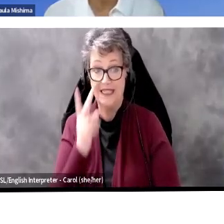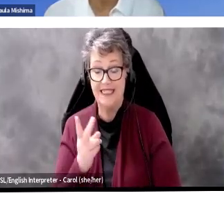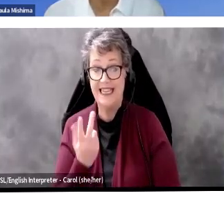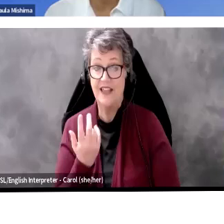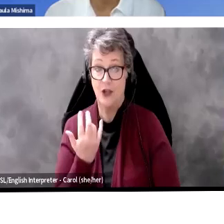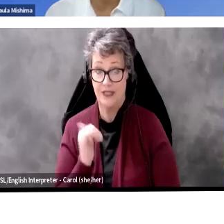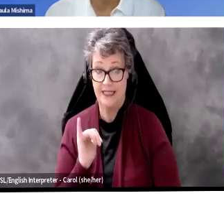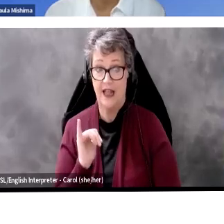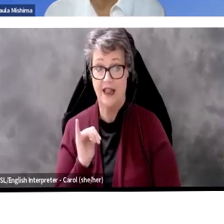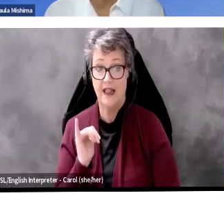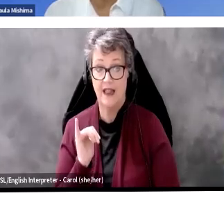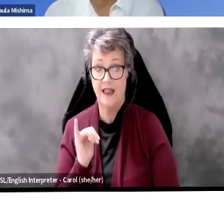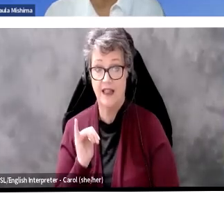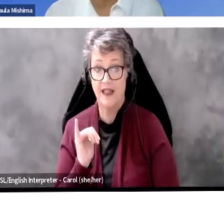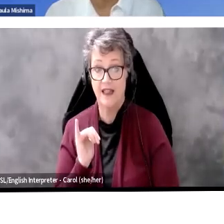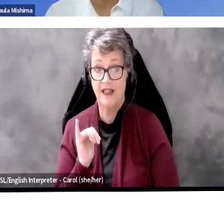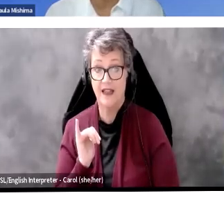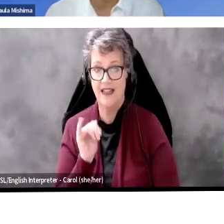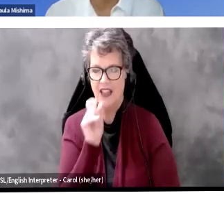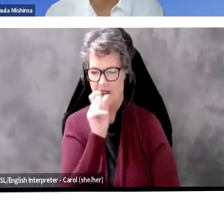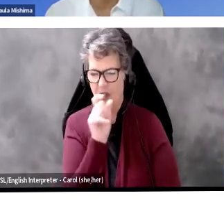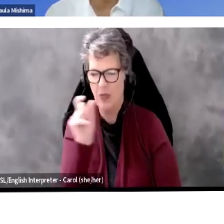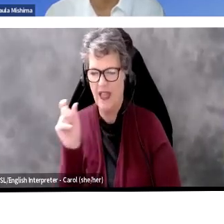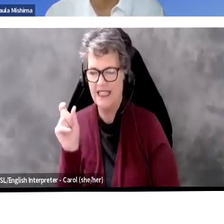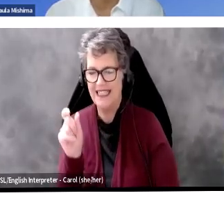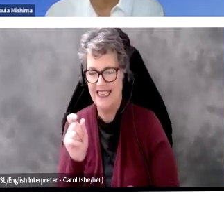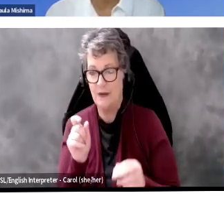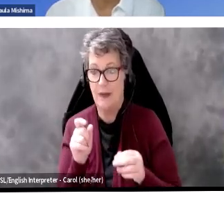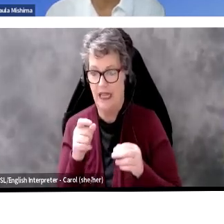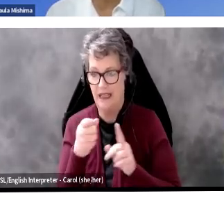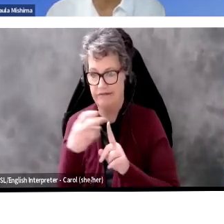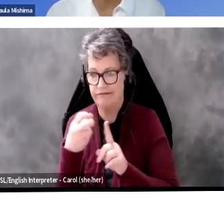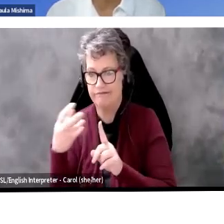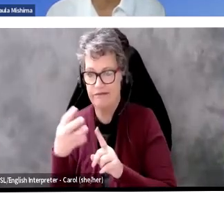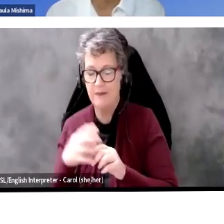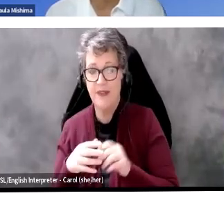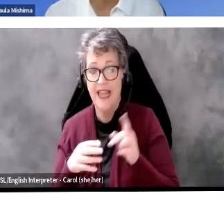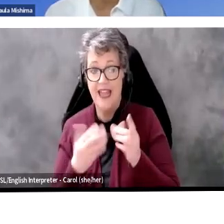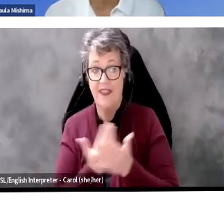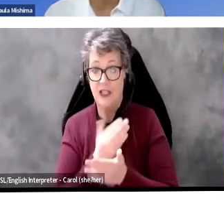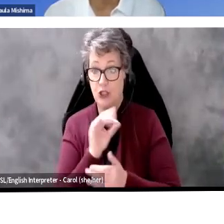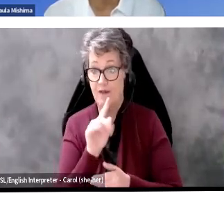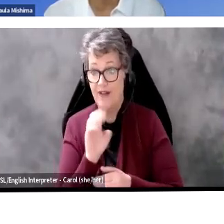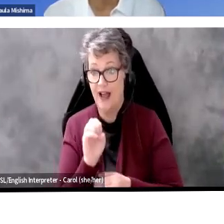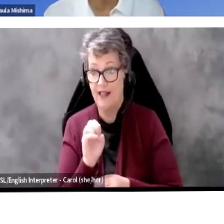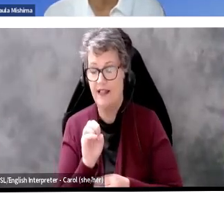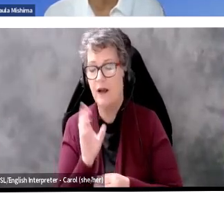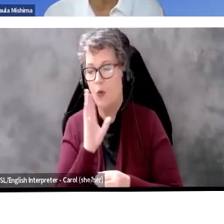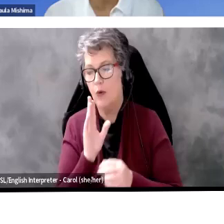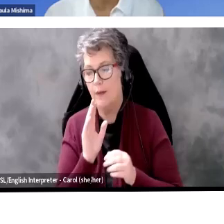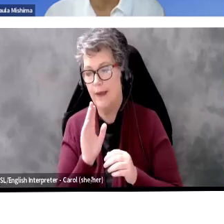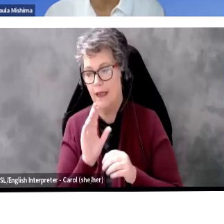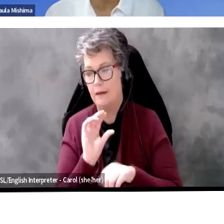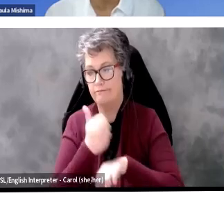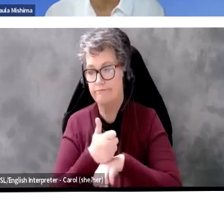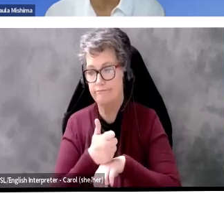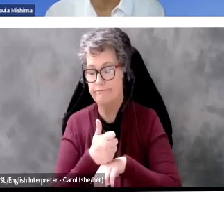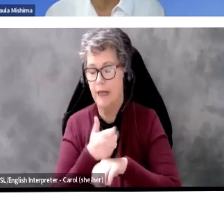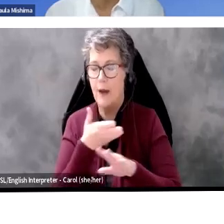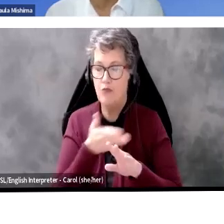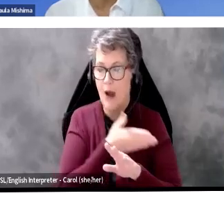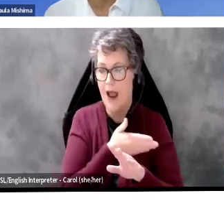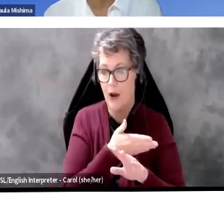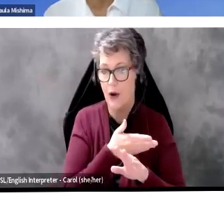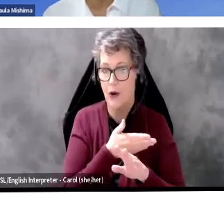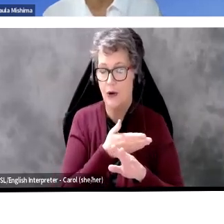still the little few things that need to be fleshed out. This new file will be implemented prior to